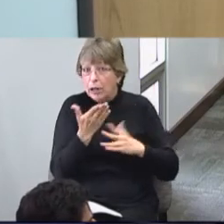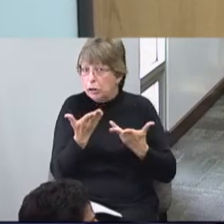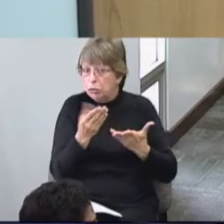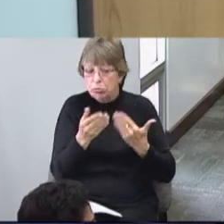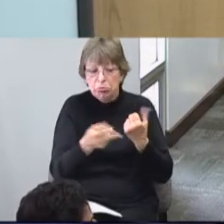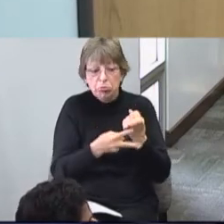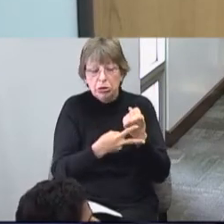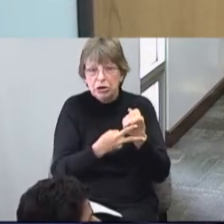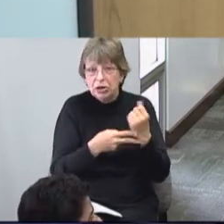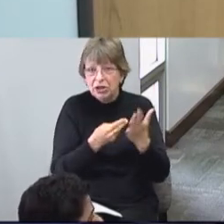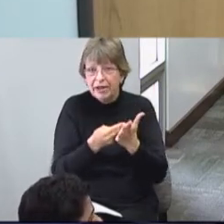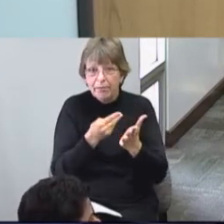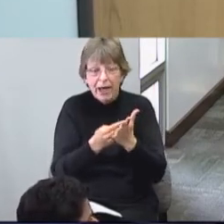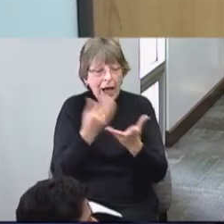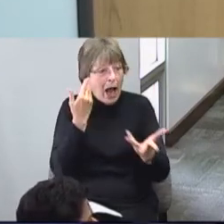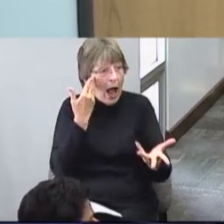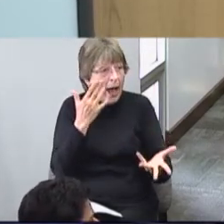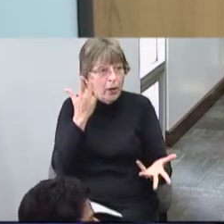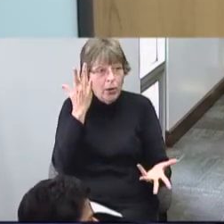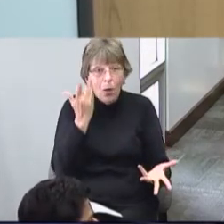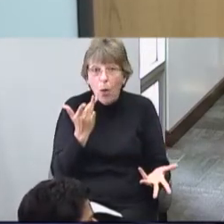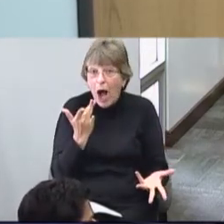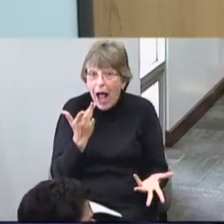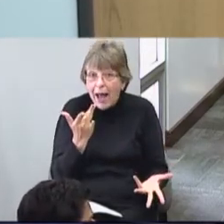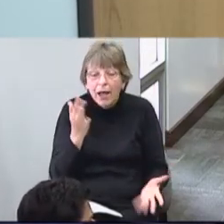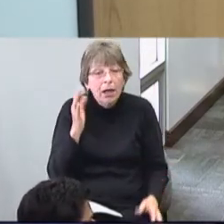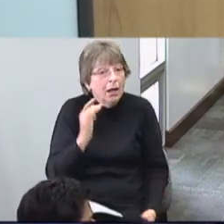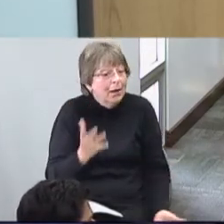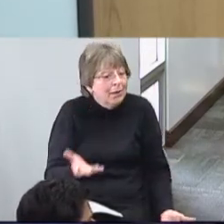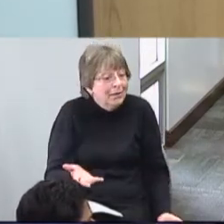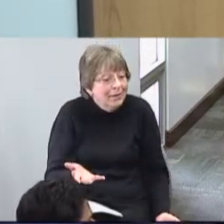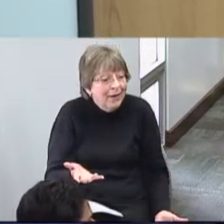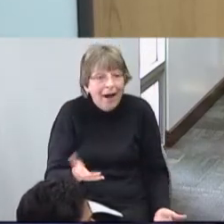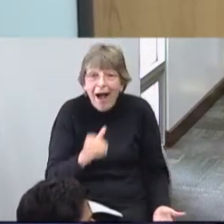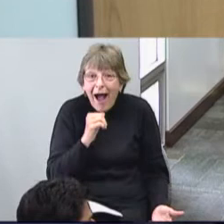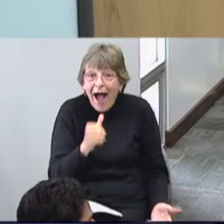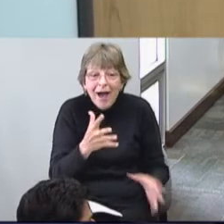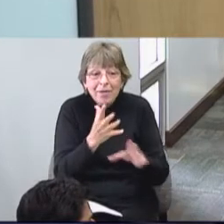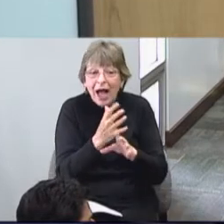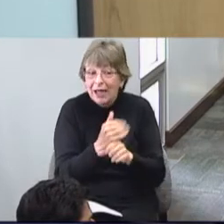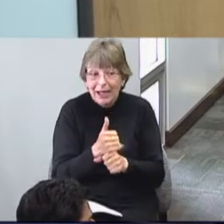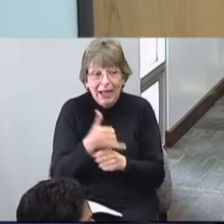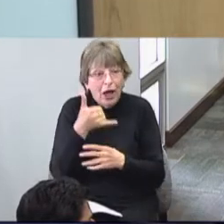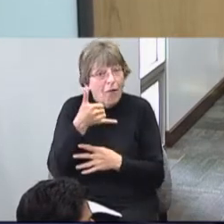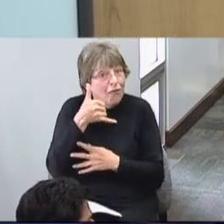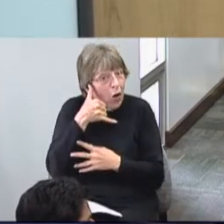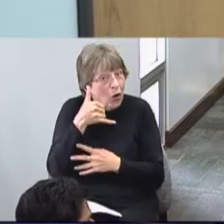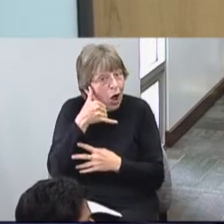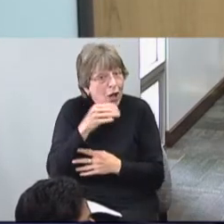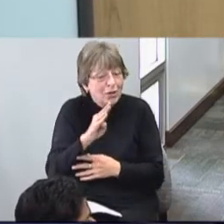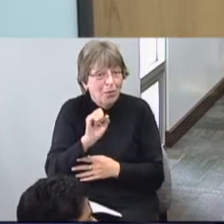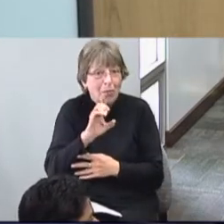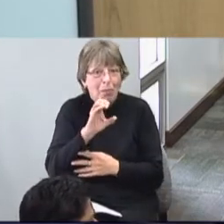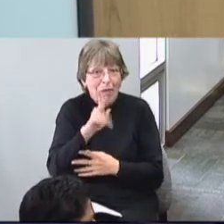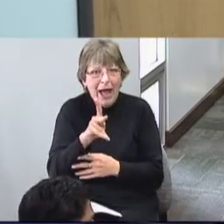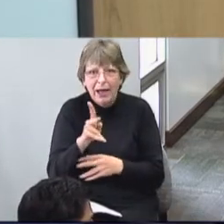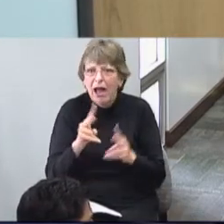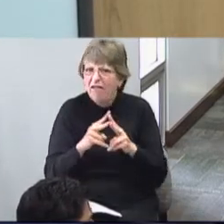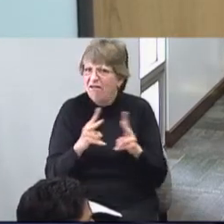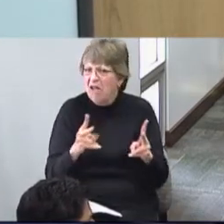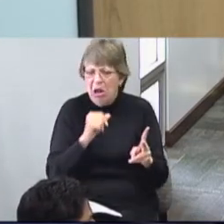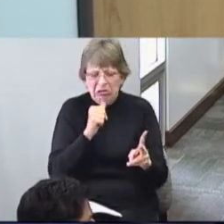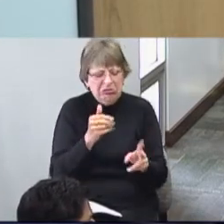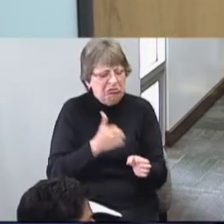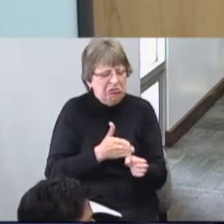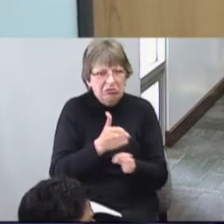know why, because they will not return my calls. That's very unprofessional. Even the neighbor lady has called. They